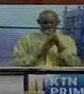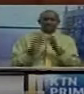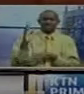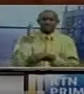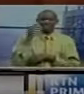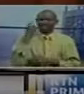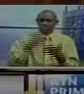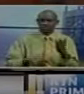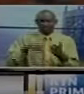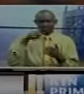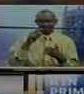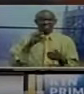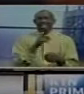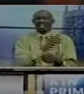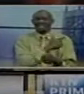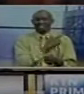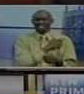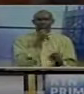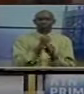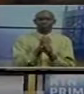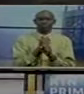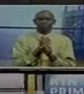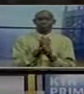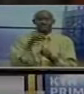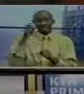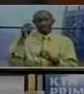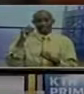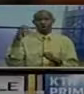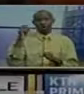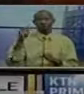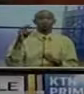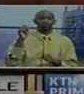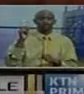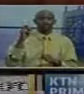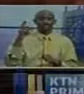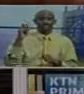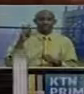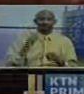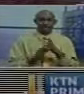what they termed as laxity on the job. Linda Ogutu, KTN Prime.